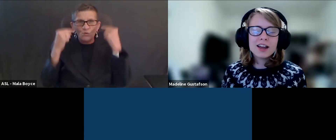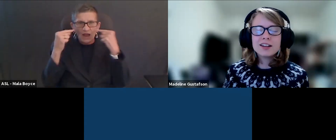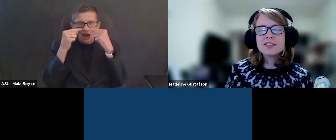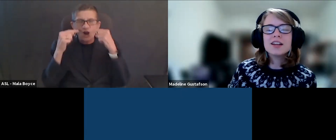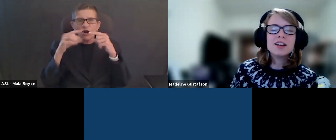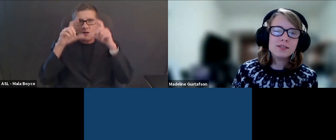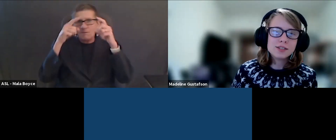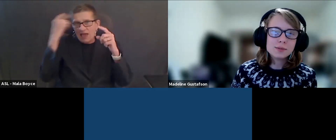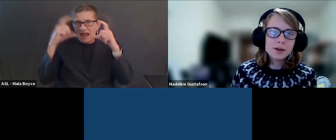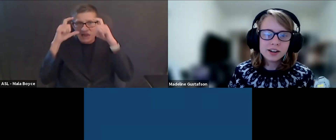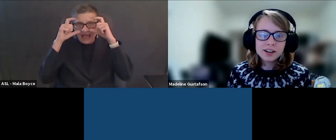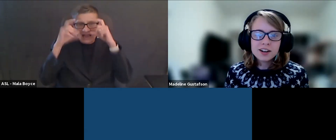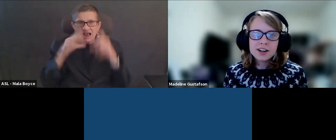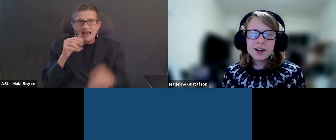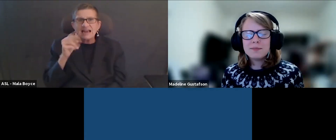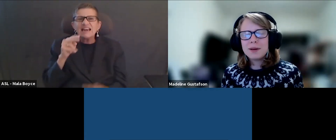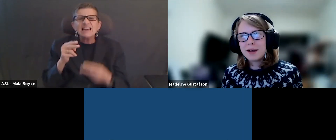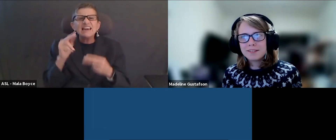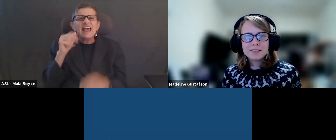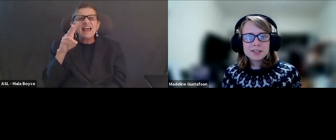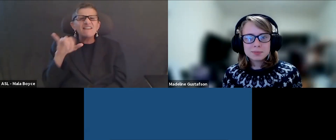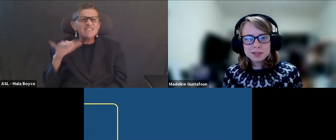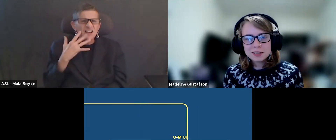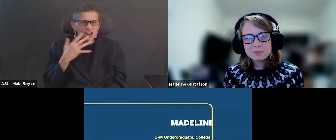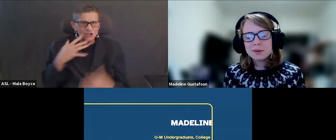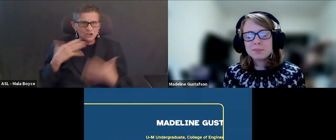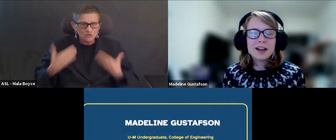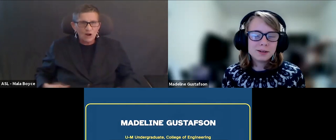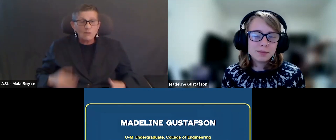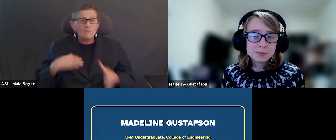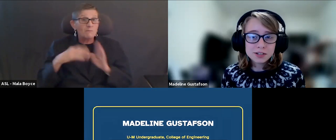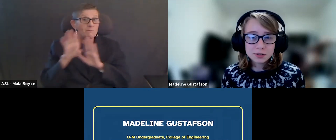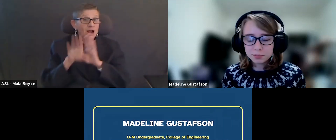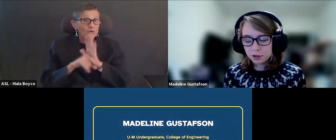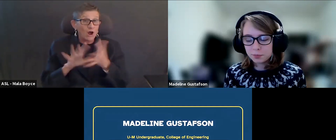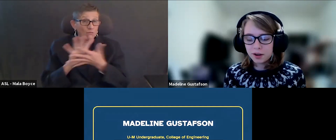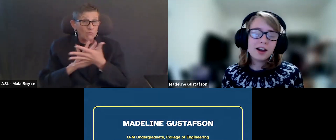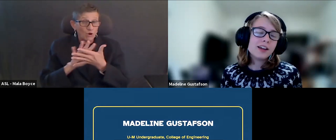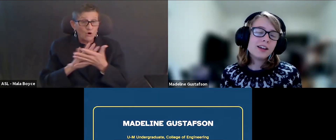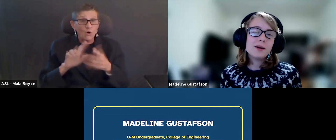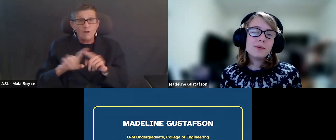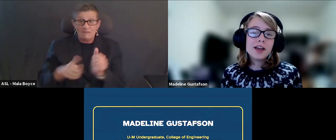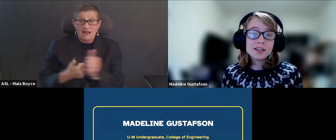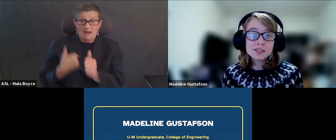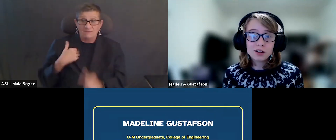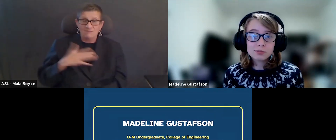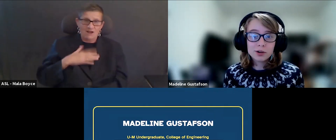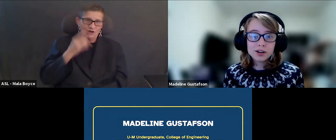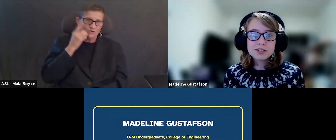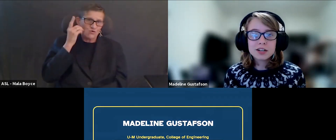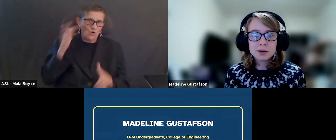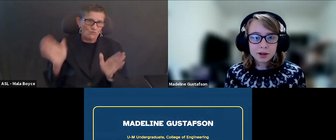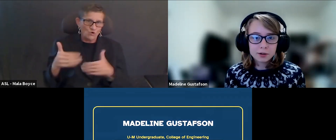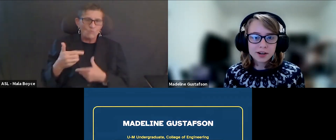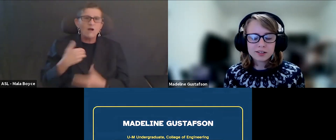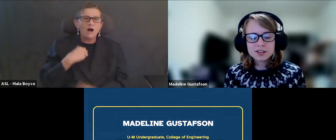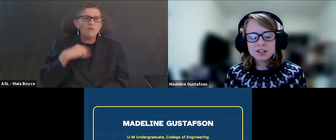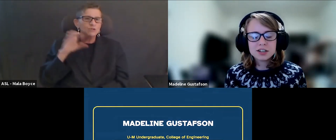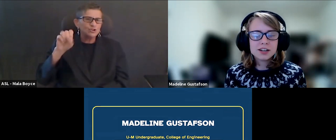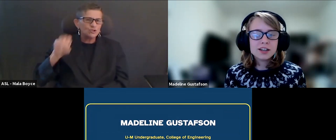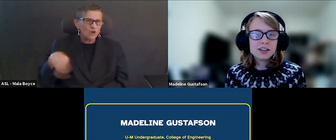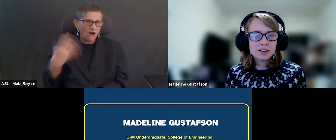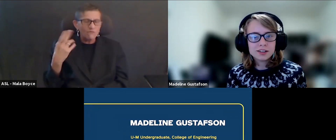glasses and a navy sweater. My background is blurred, but behind me is my dorm room. I am a sophomore studying